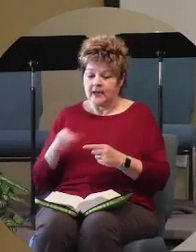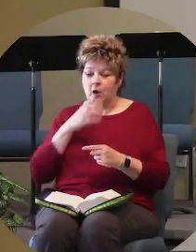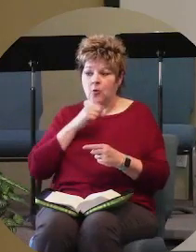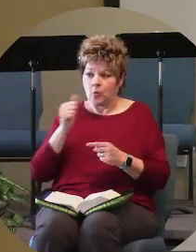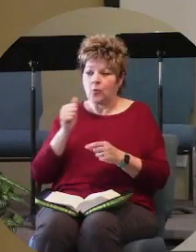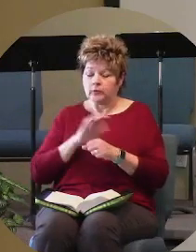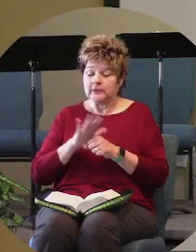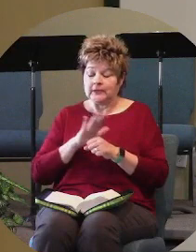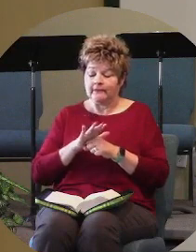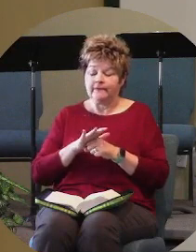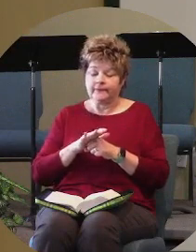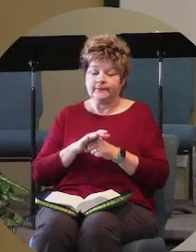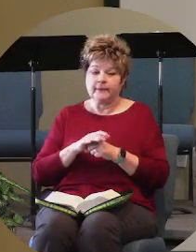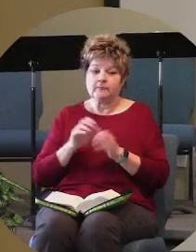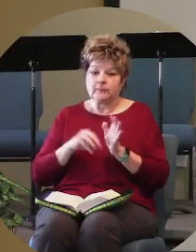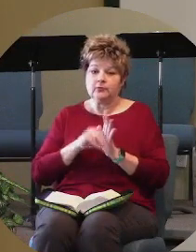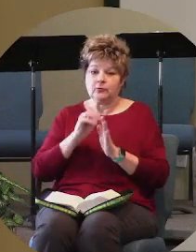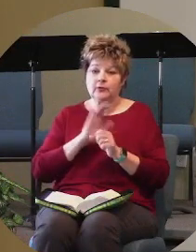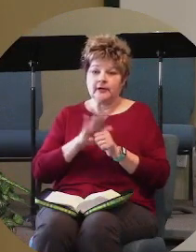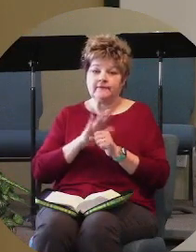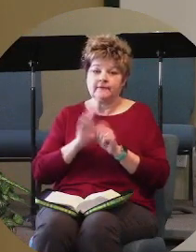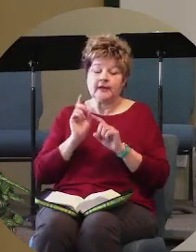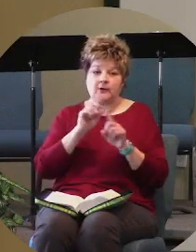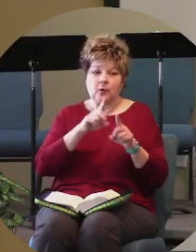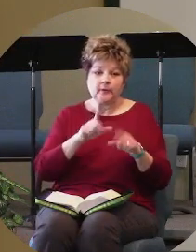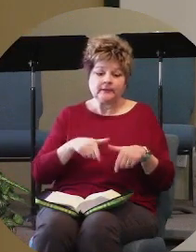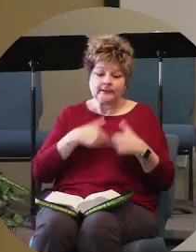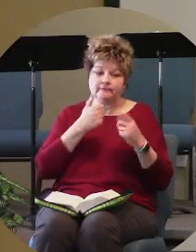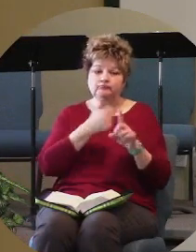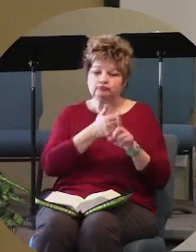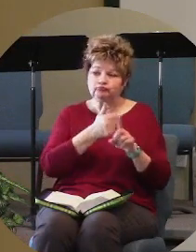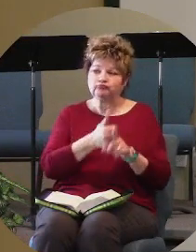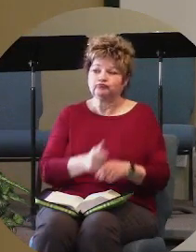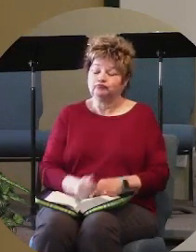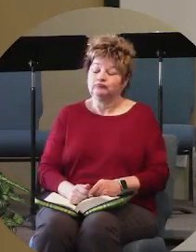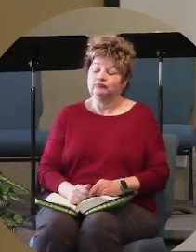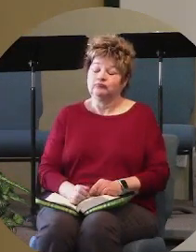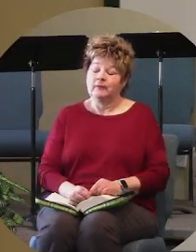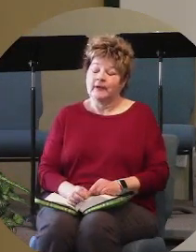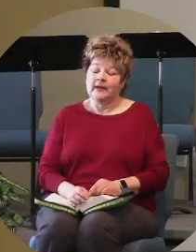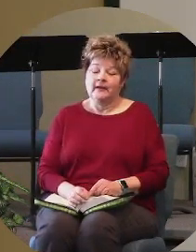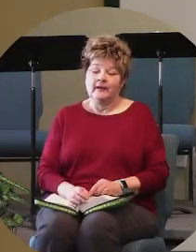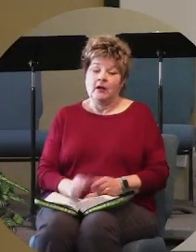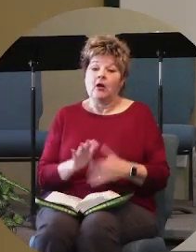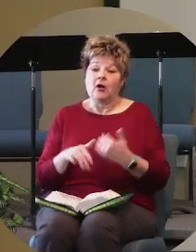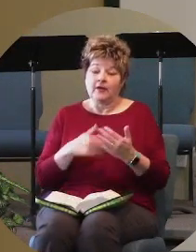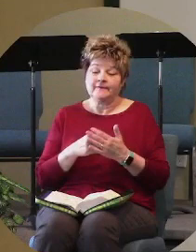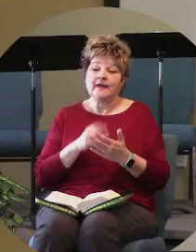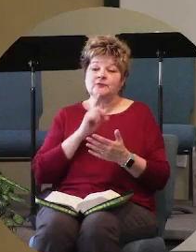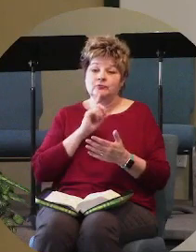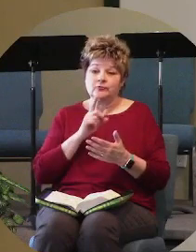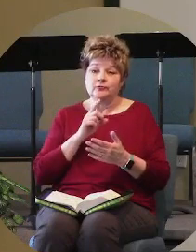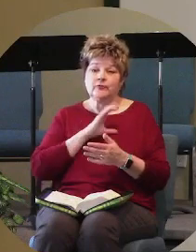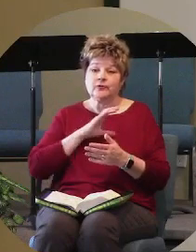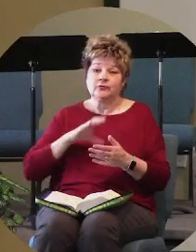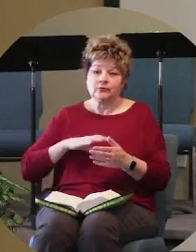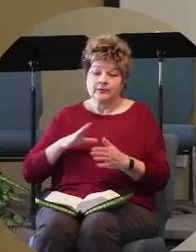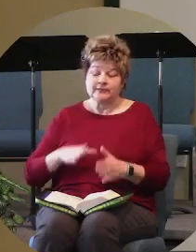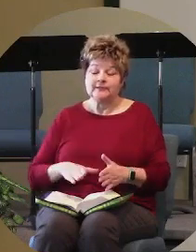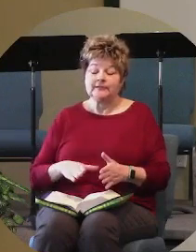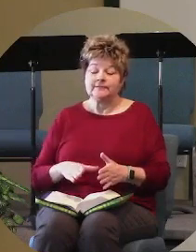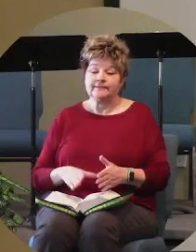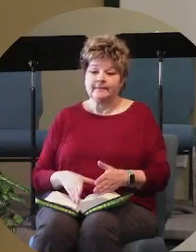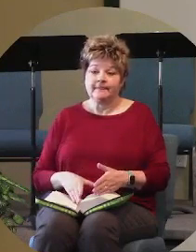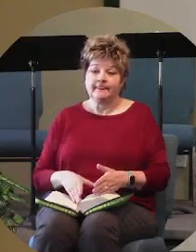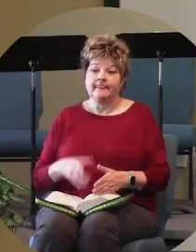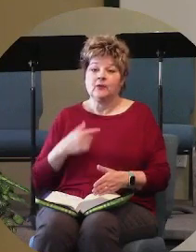enough, mature enough, that they go and live their own life. All of that's true for the Christian.